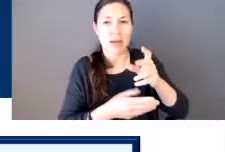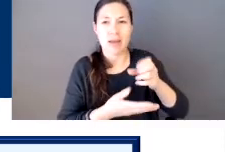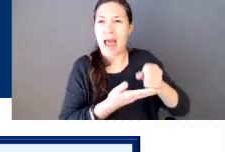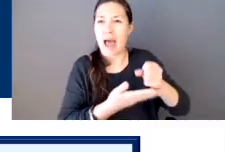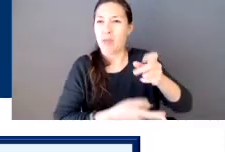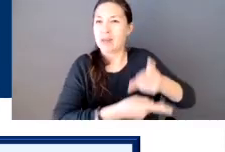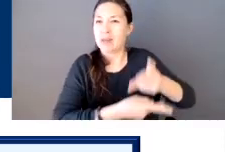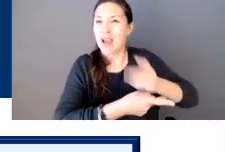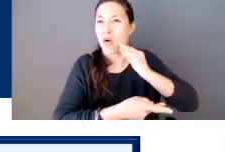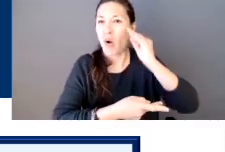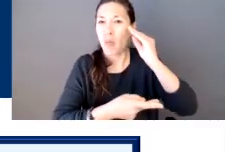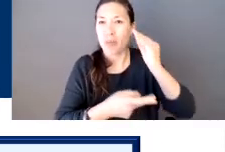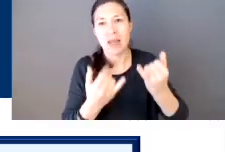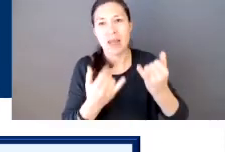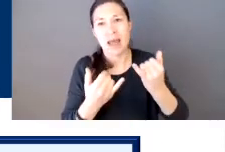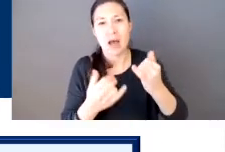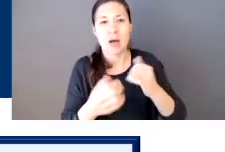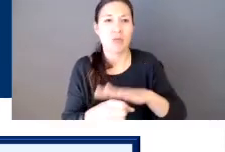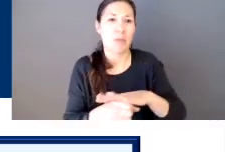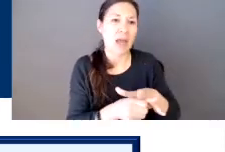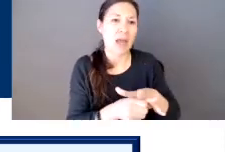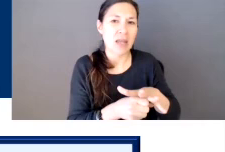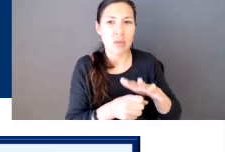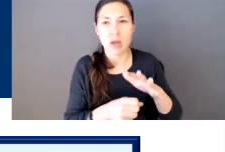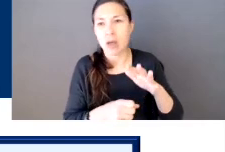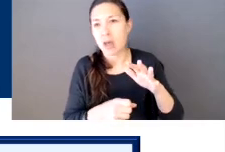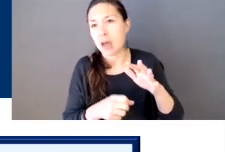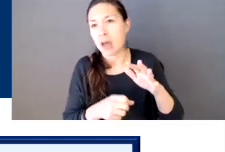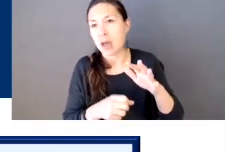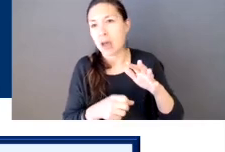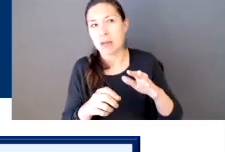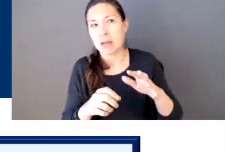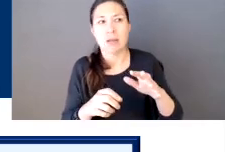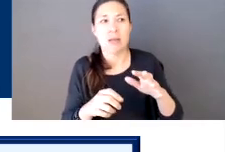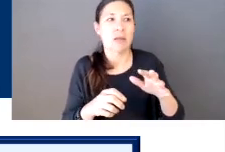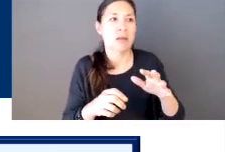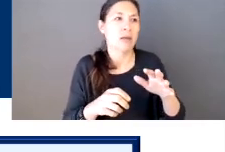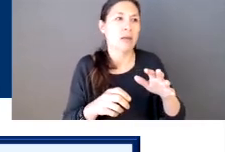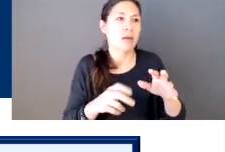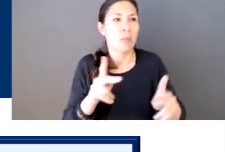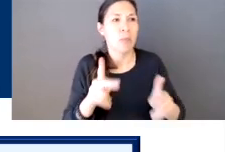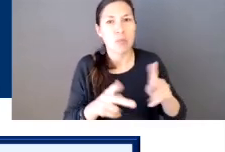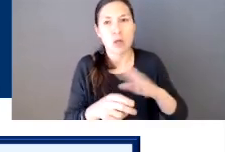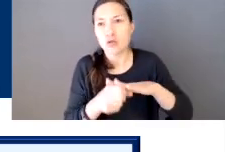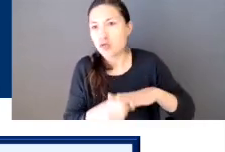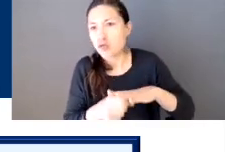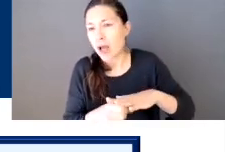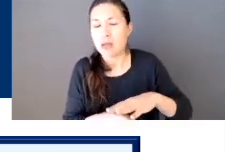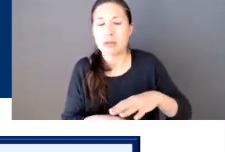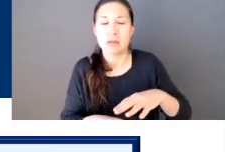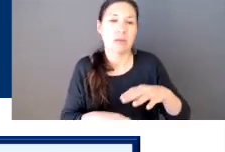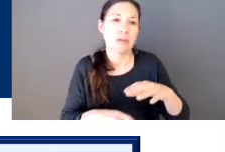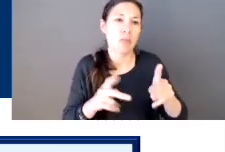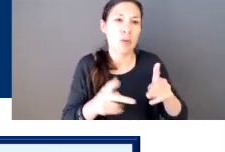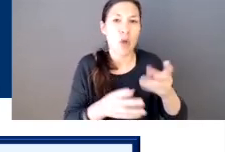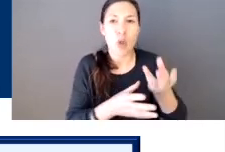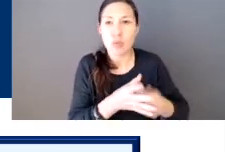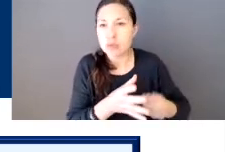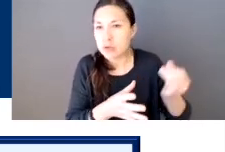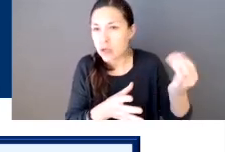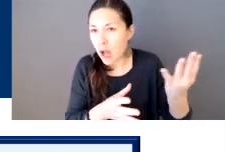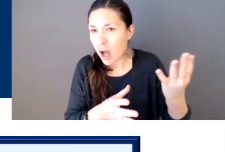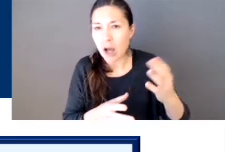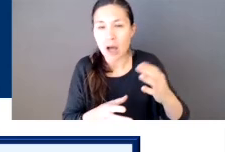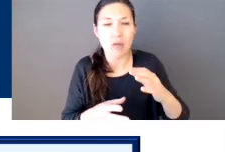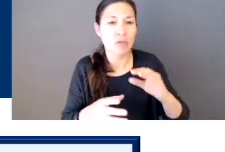loss or everything, our elders are stressed, our collaterals are stressed. You know, we even know that our, you know, the agencies